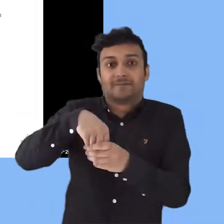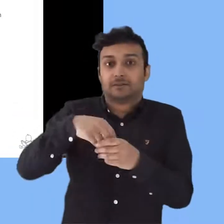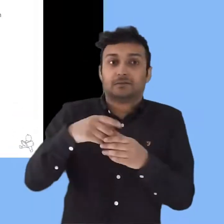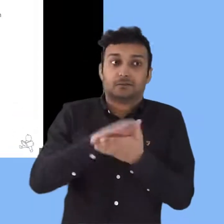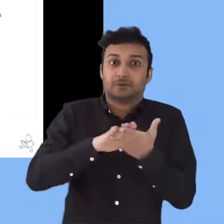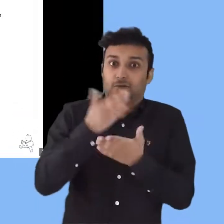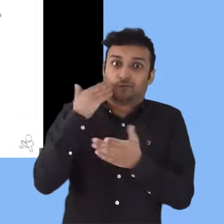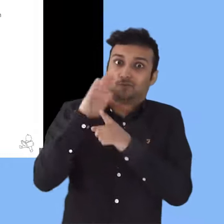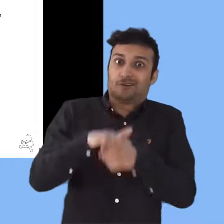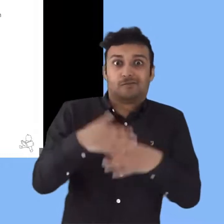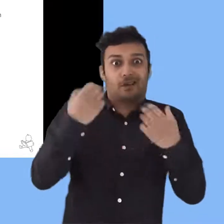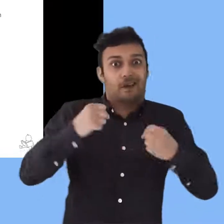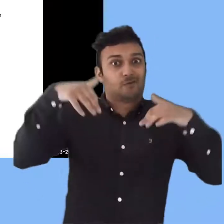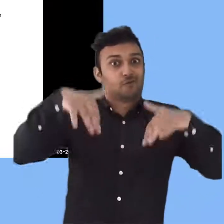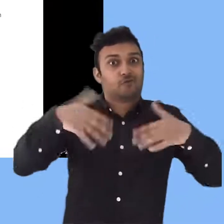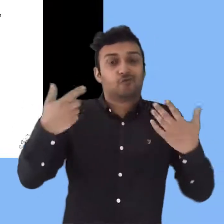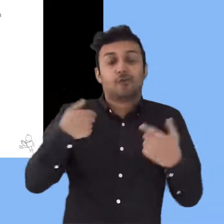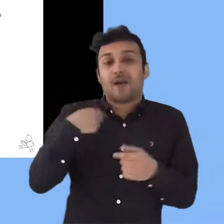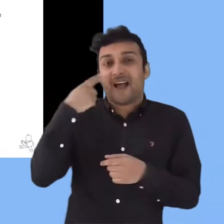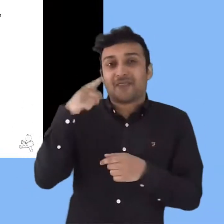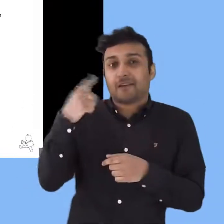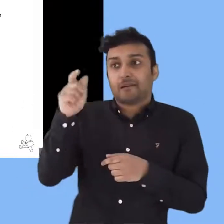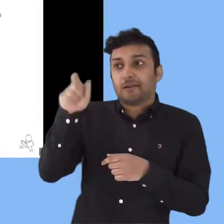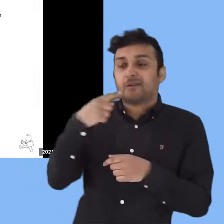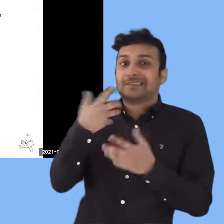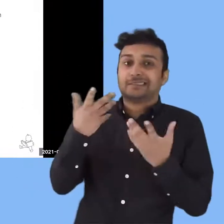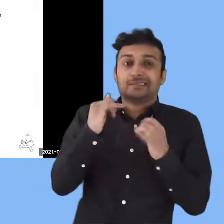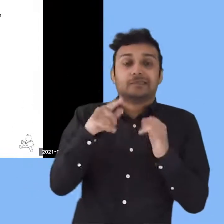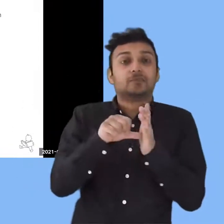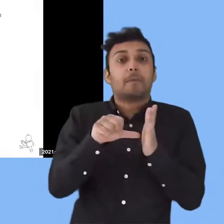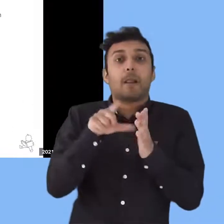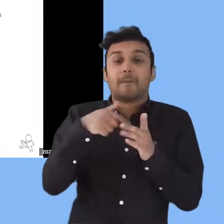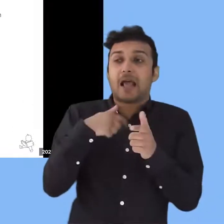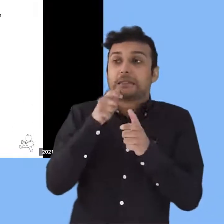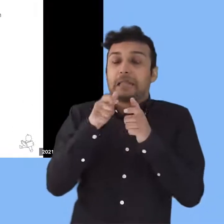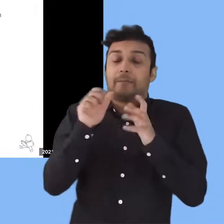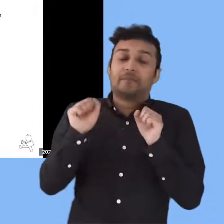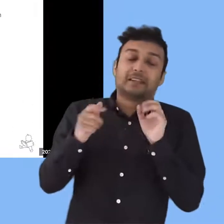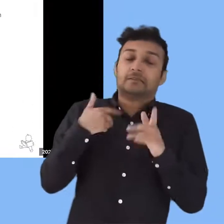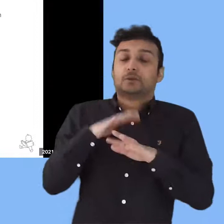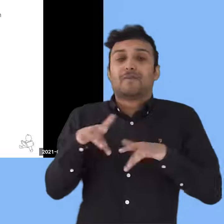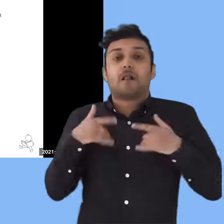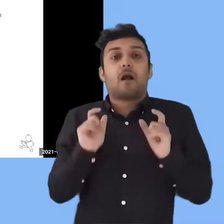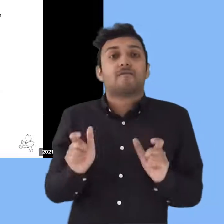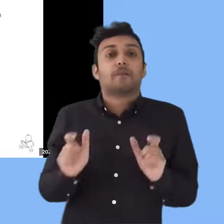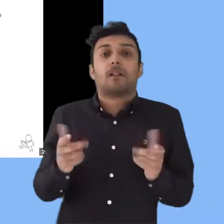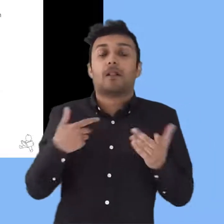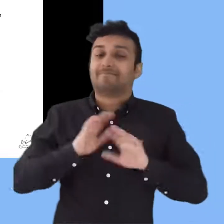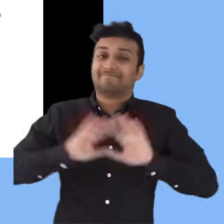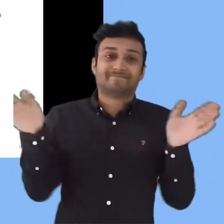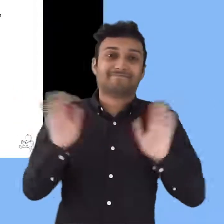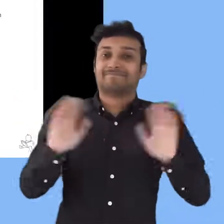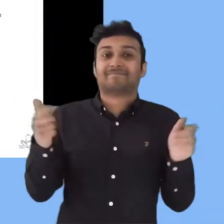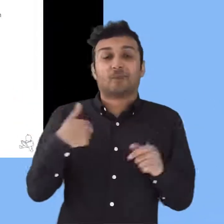to overlook race and racism, the kind of hard words at the expense of well-being and inclusion, but we need to be naming these